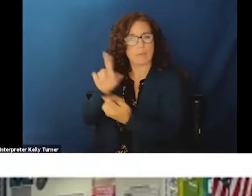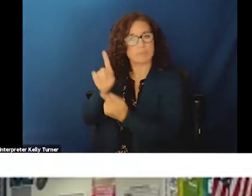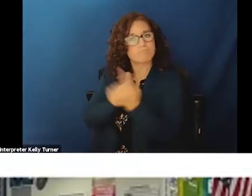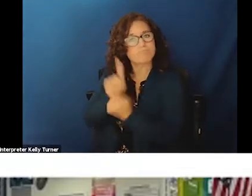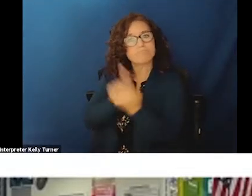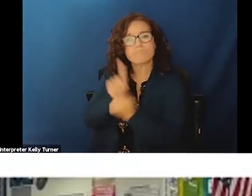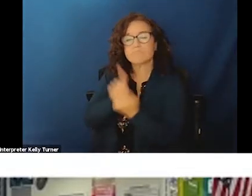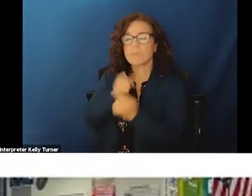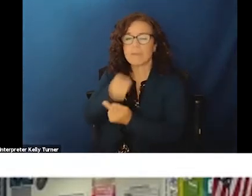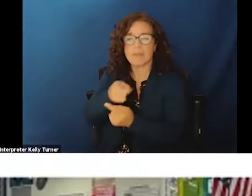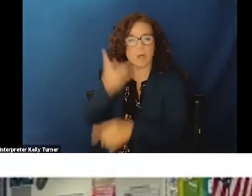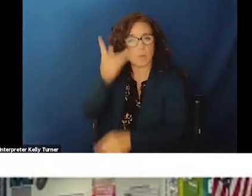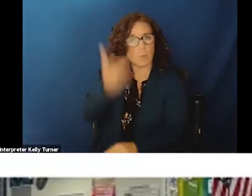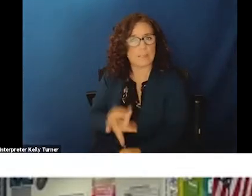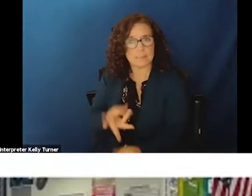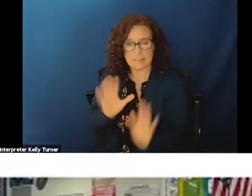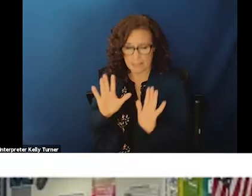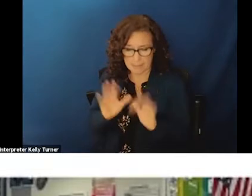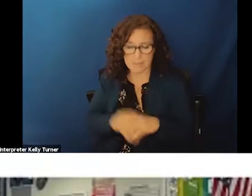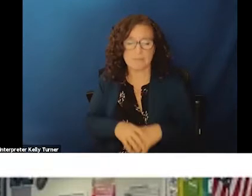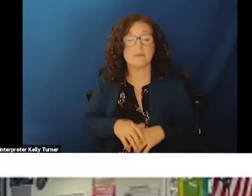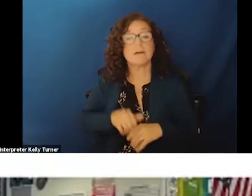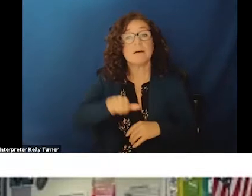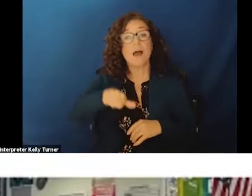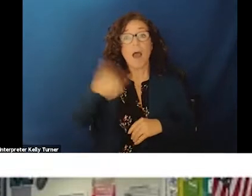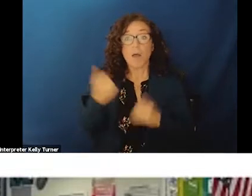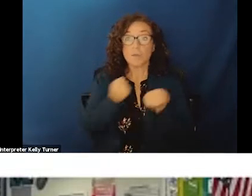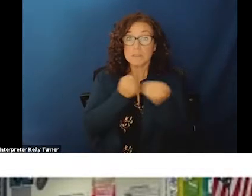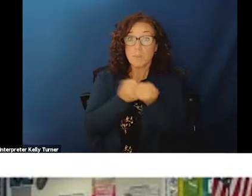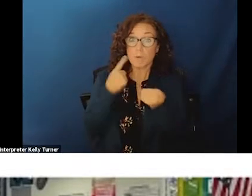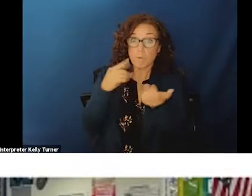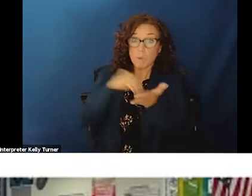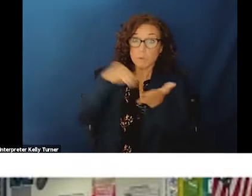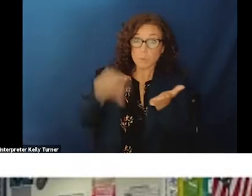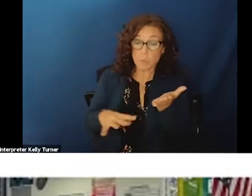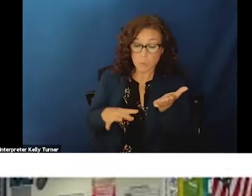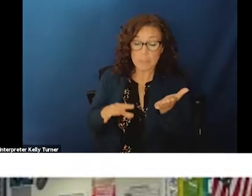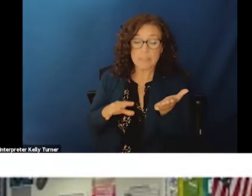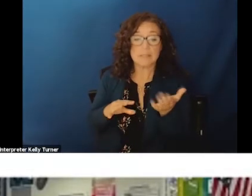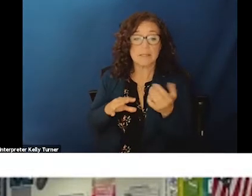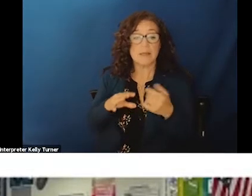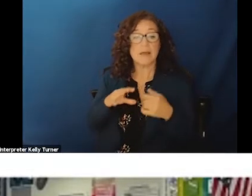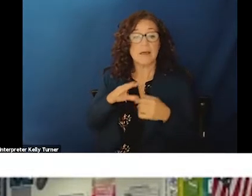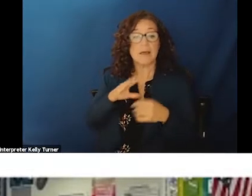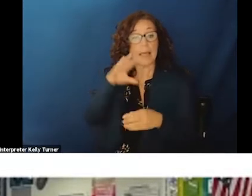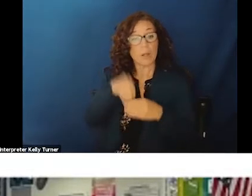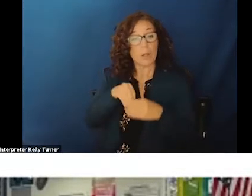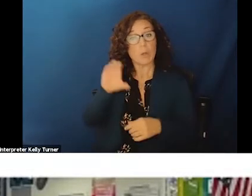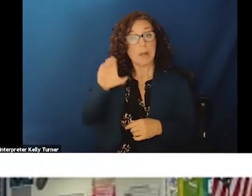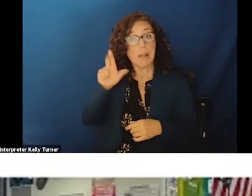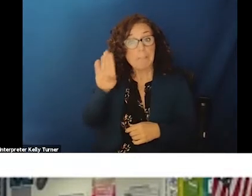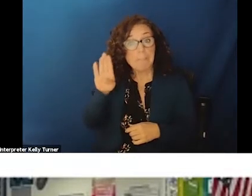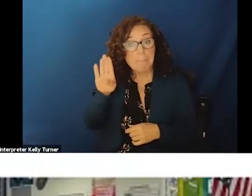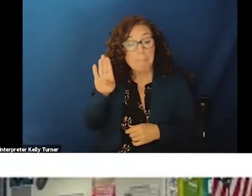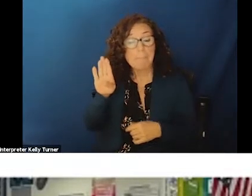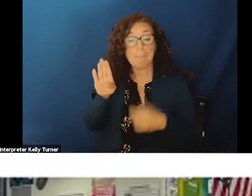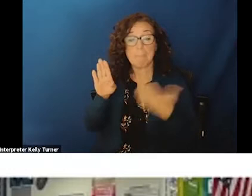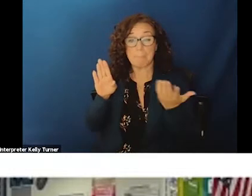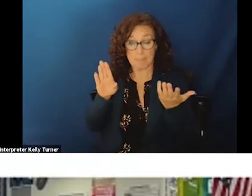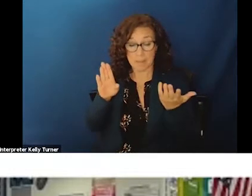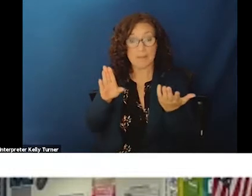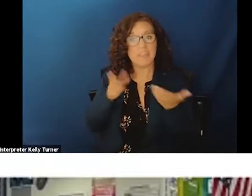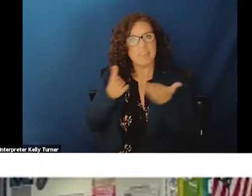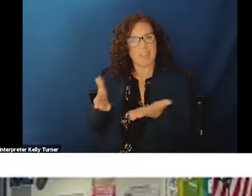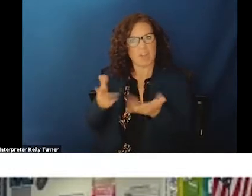on Wednesdays. Other supports for Group C students include having hybrid club meetings on days that school is in session in